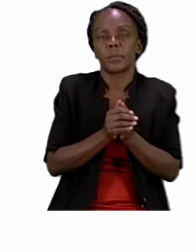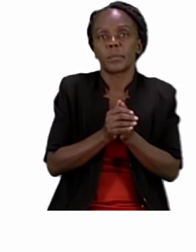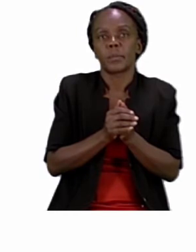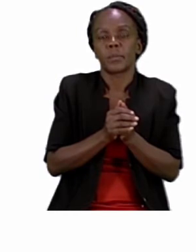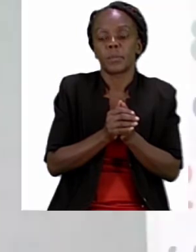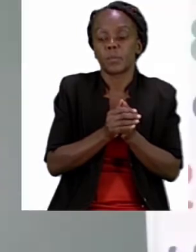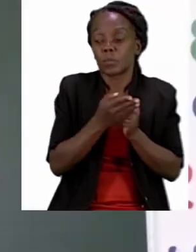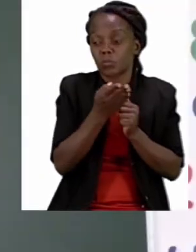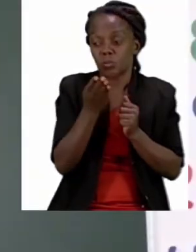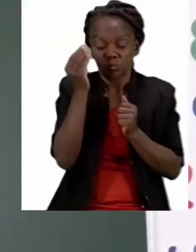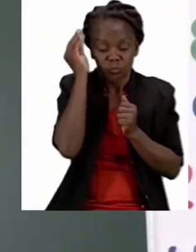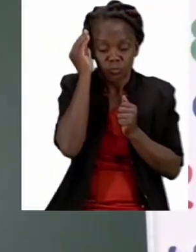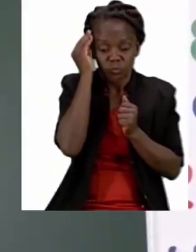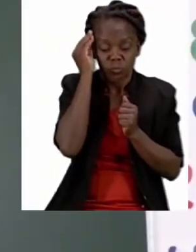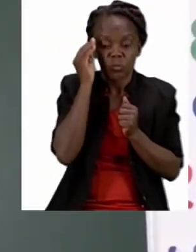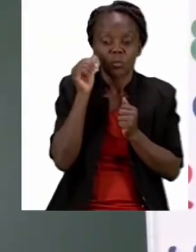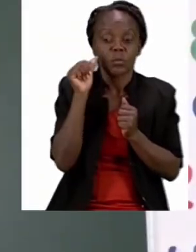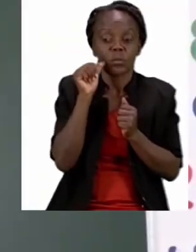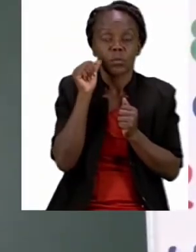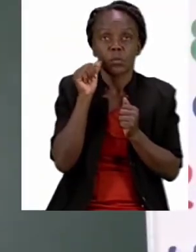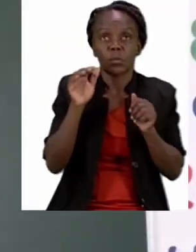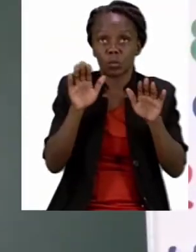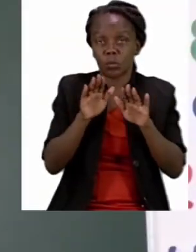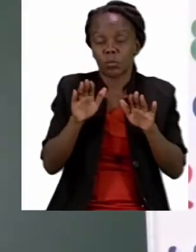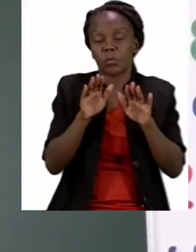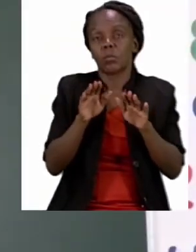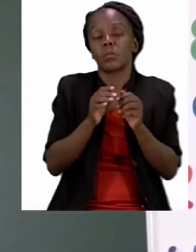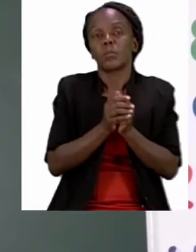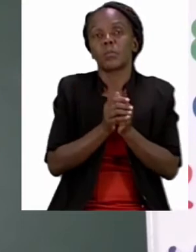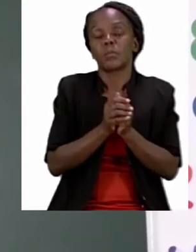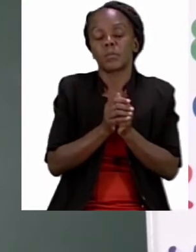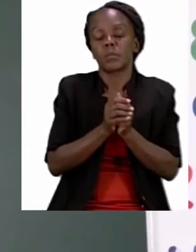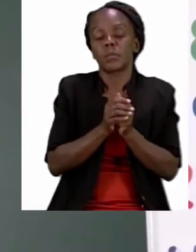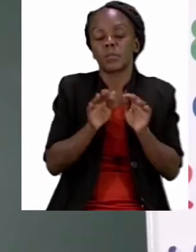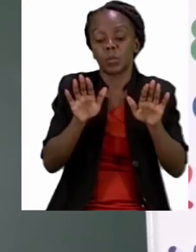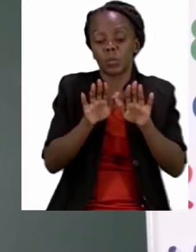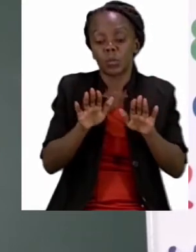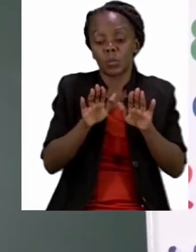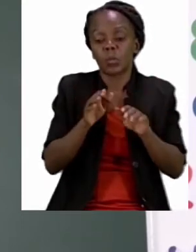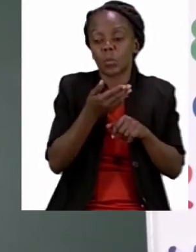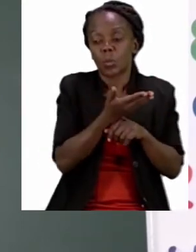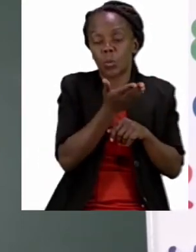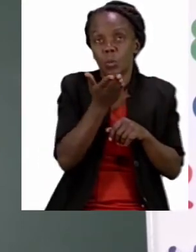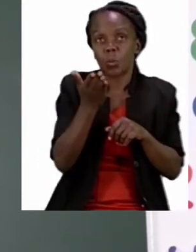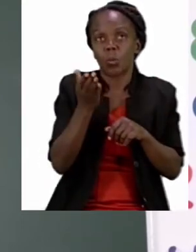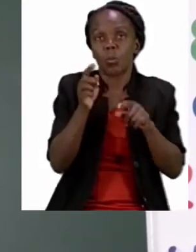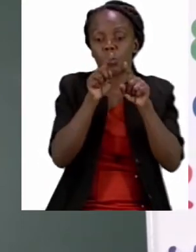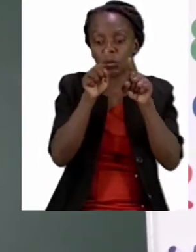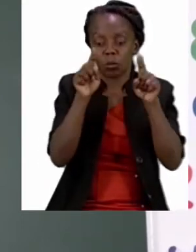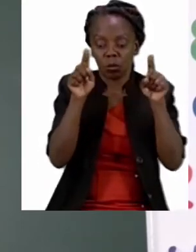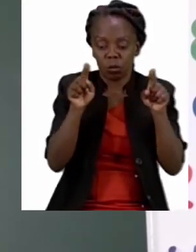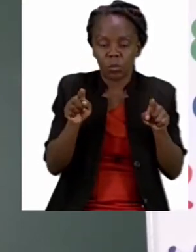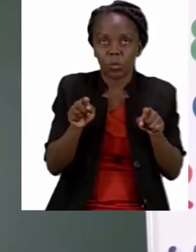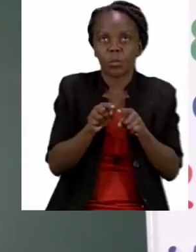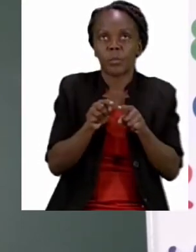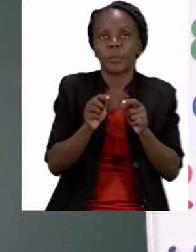So use a yellow color to color all your squares. And remember, when you are coloring, you